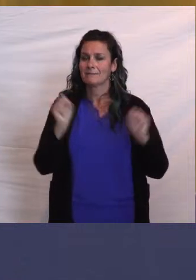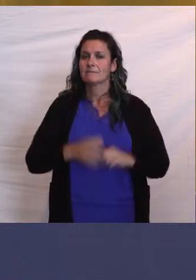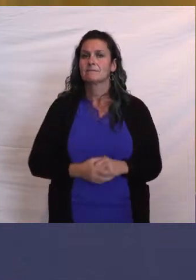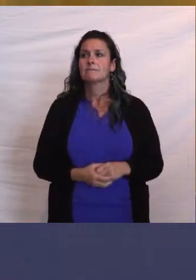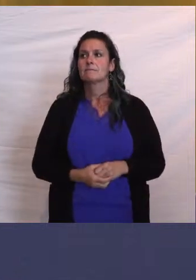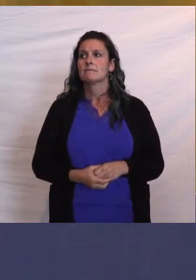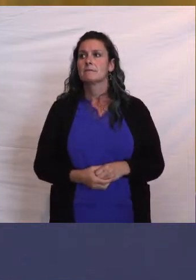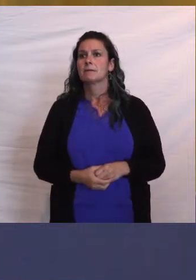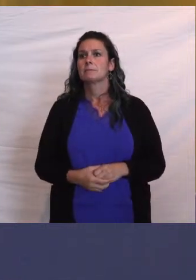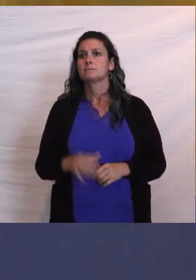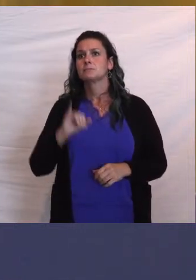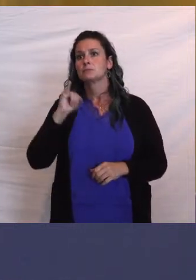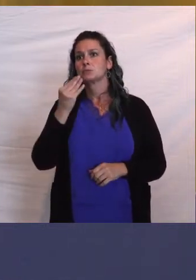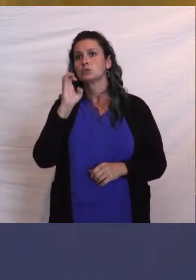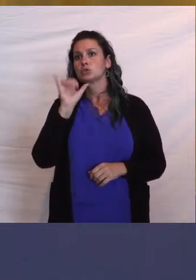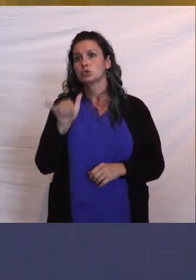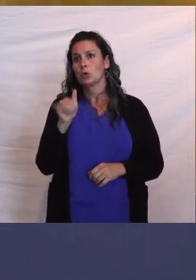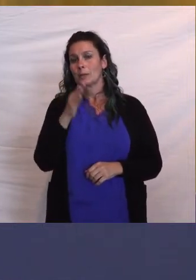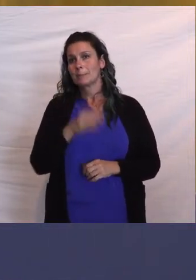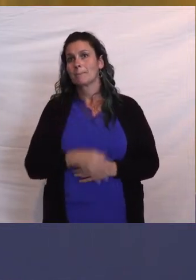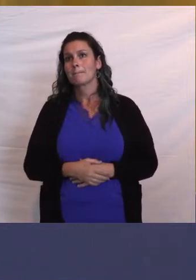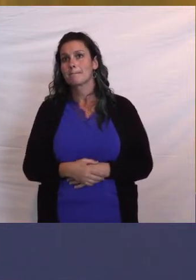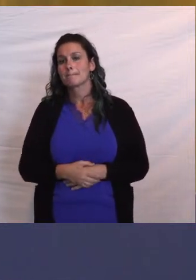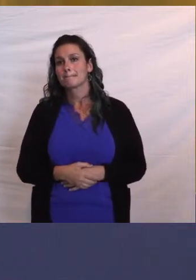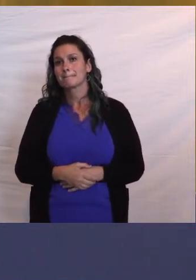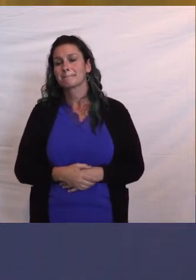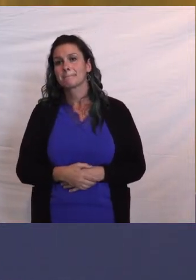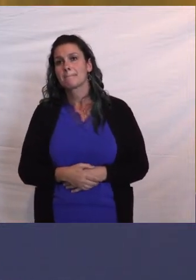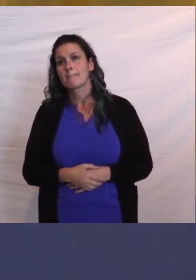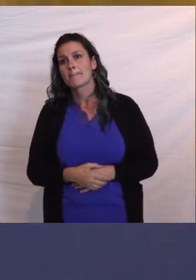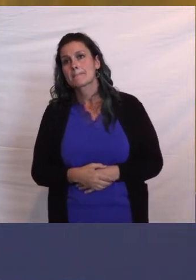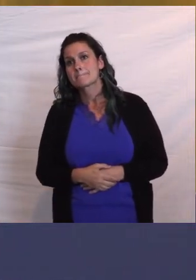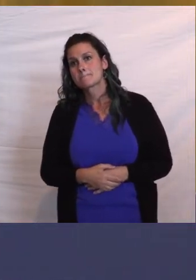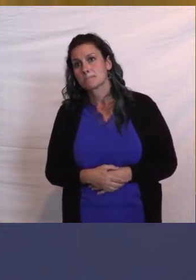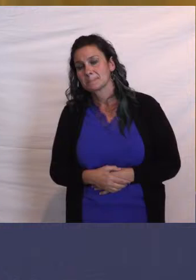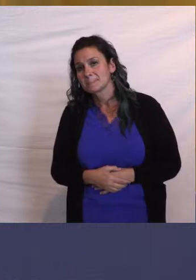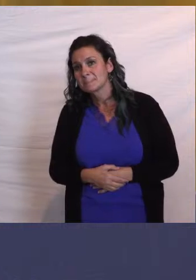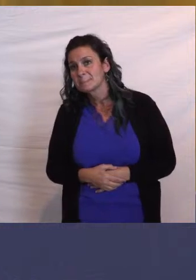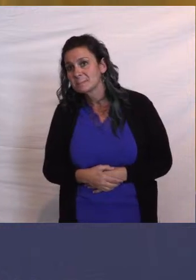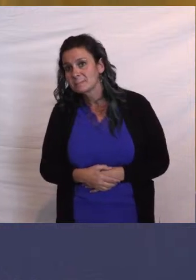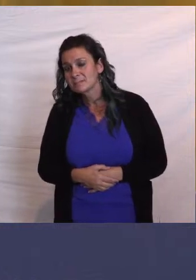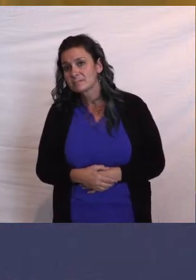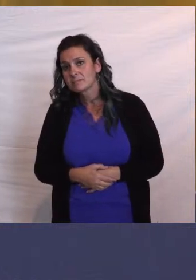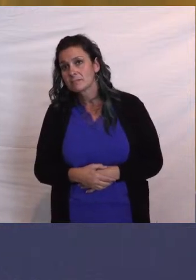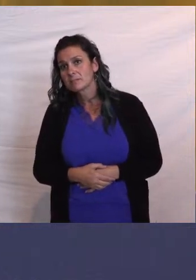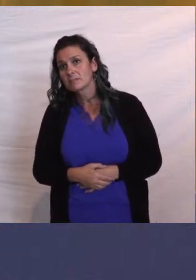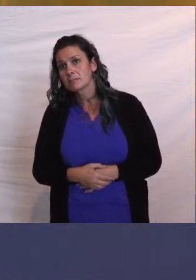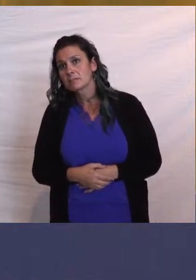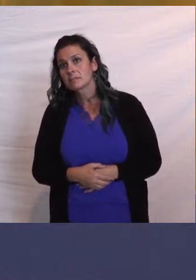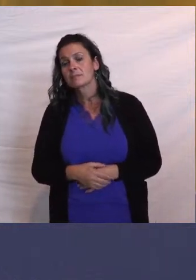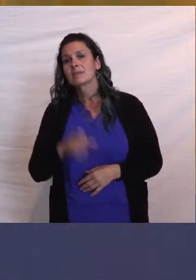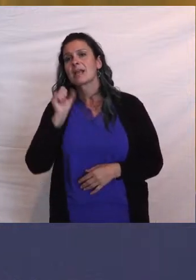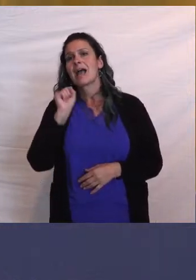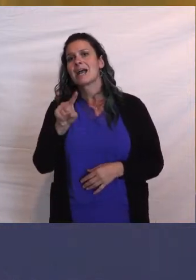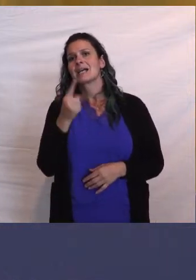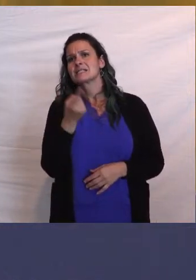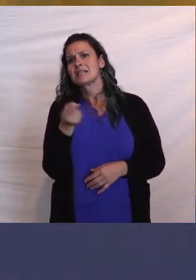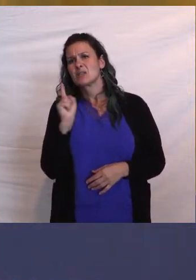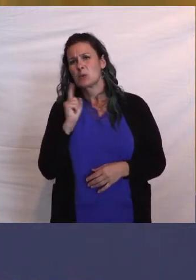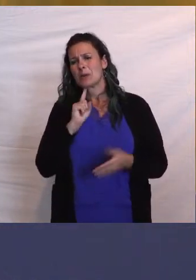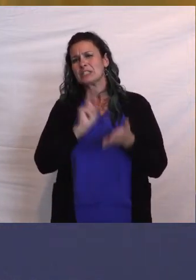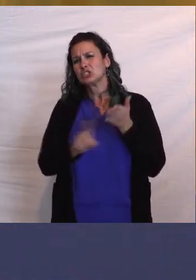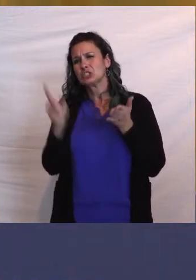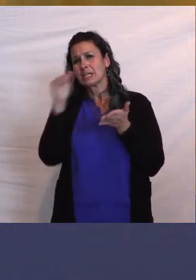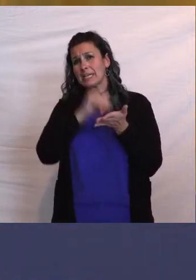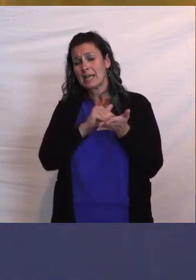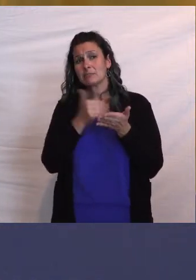go back to Joey. Joey, how are you? Doing good. How are you? I'm well. So a few things. One, I asked an identical question last week, but wanted to check back in.